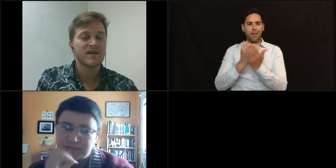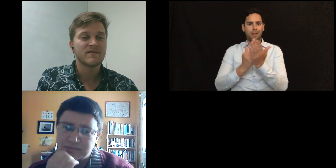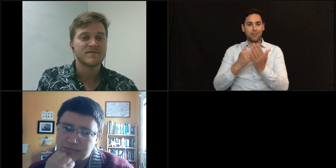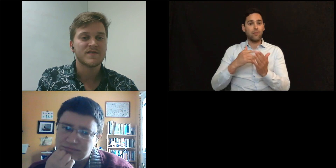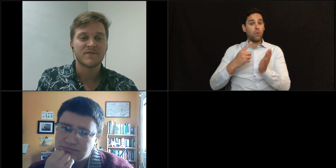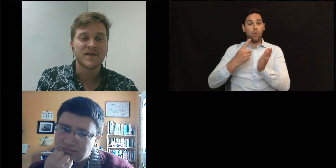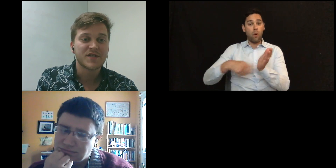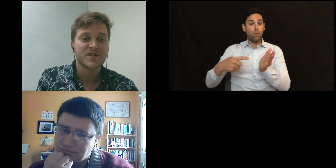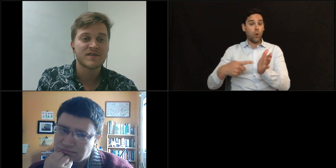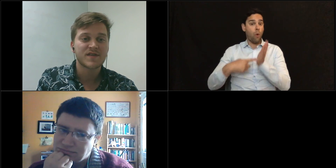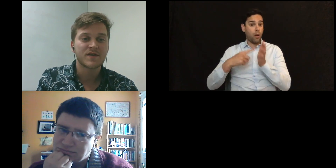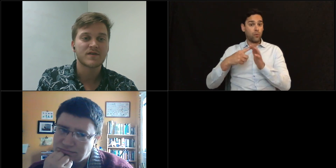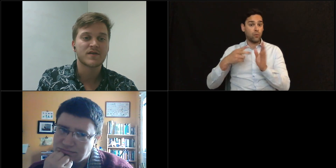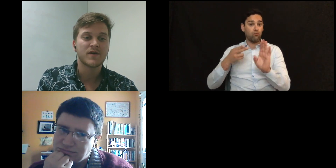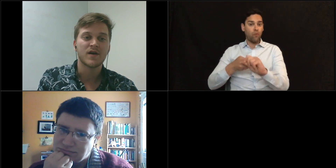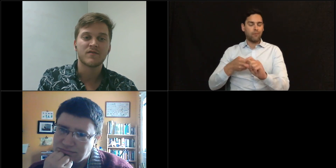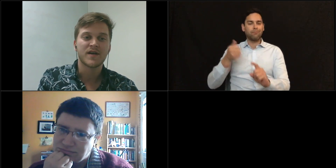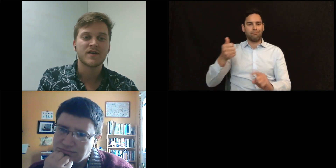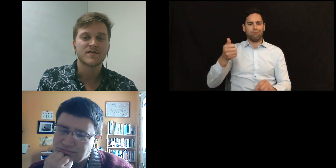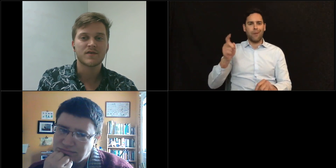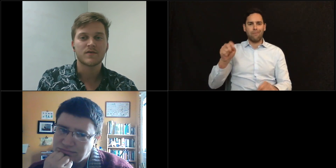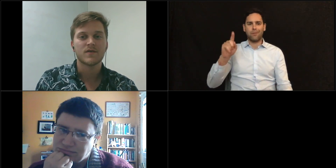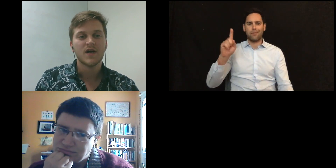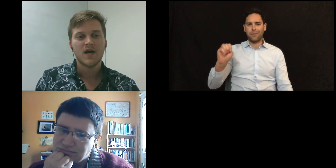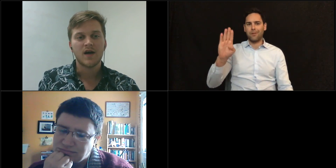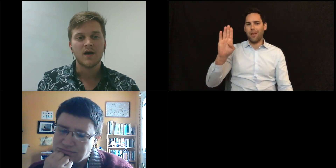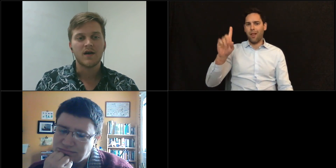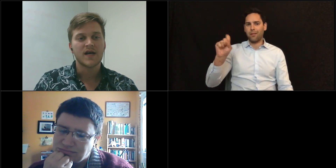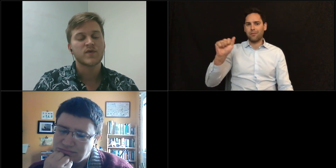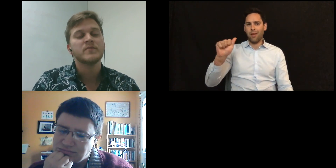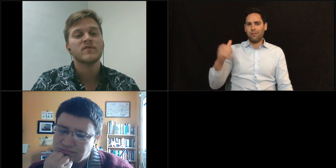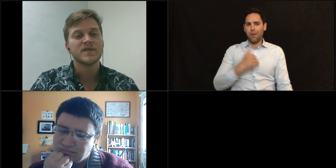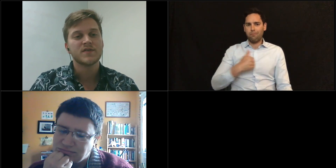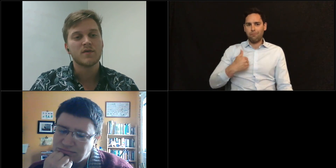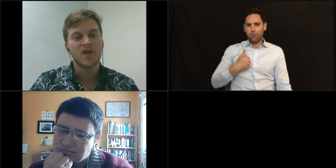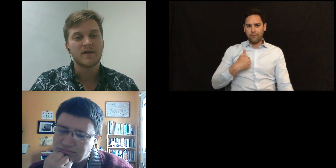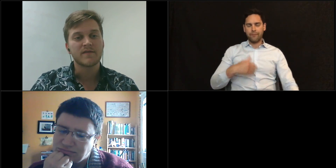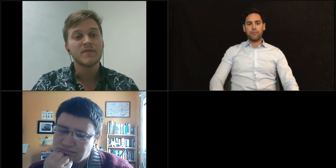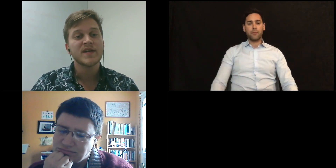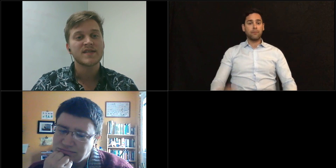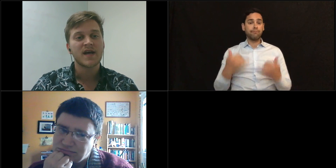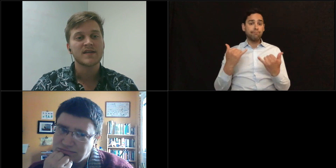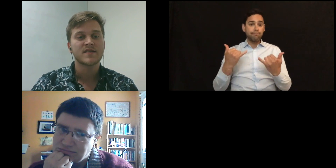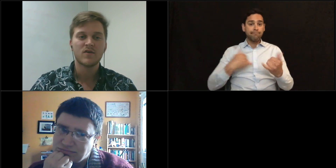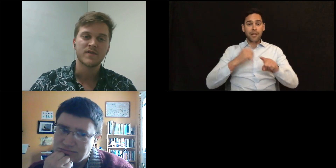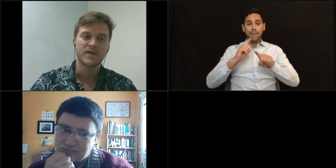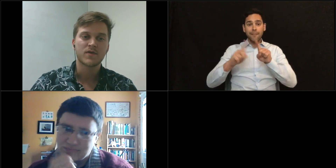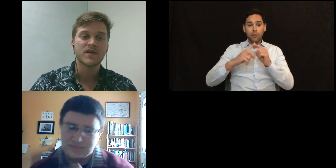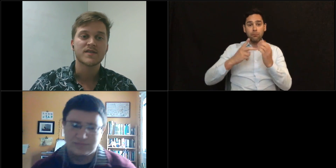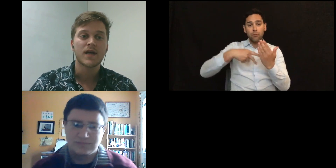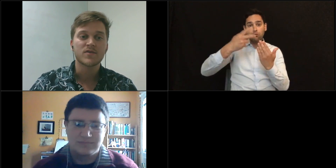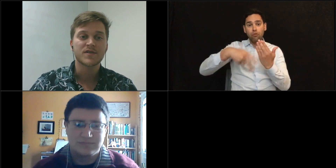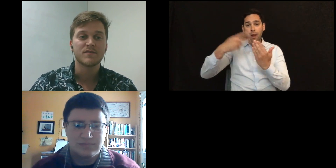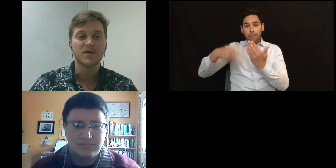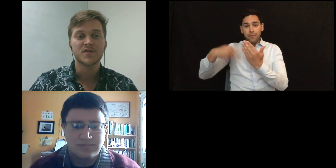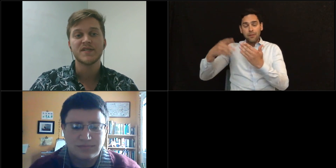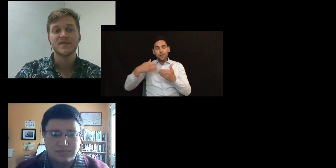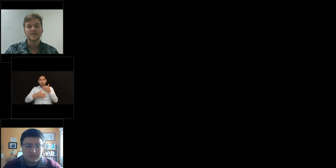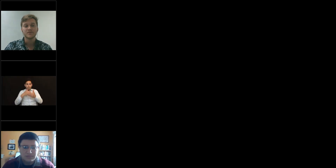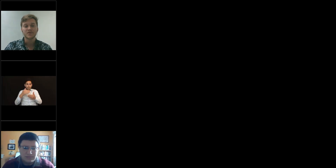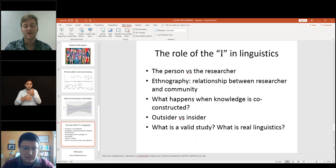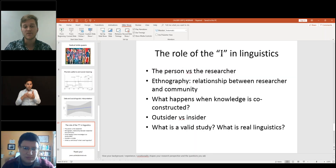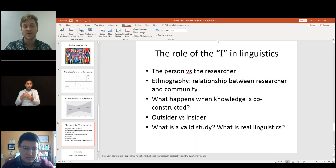And we have different initiatives that are going on right now. So as we move into applying for committee status, hopefully we're going to establish